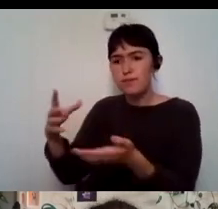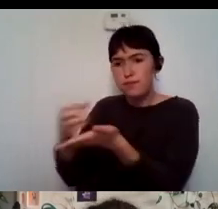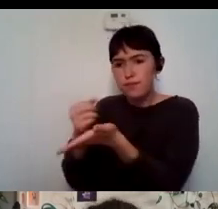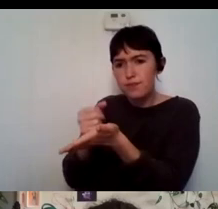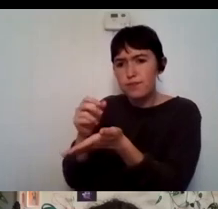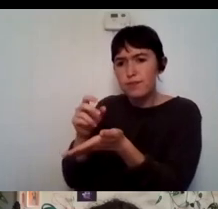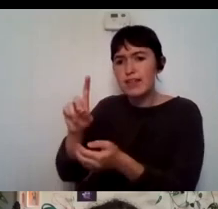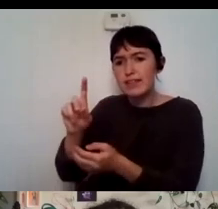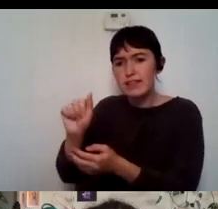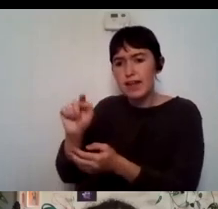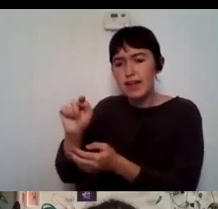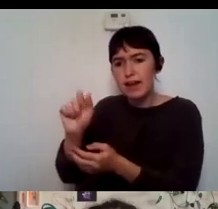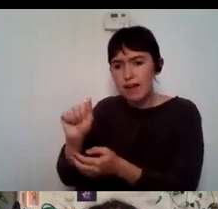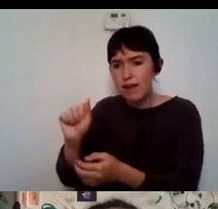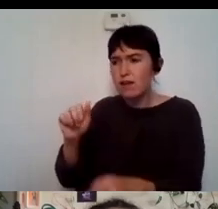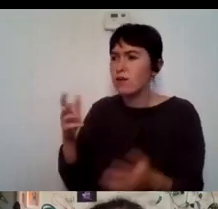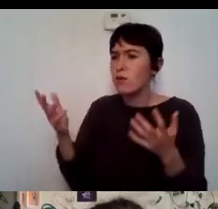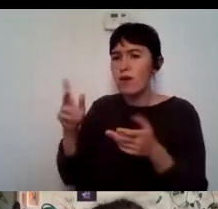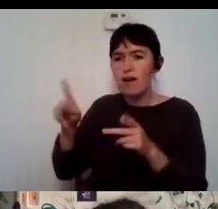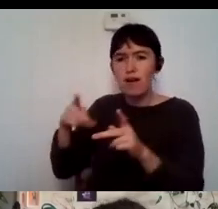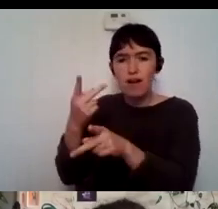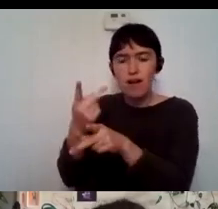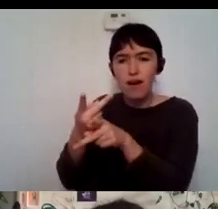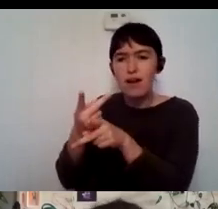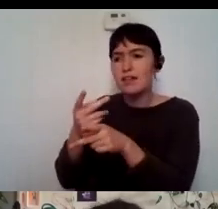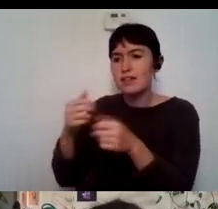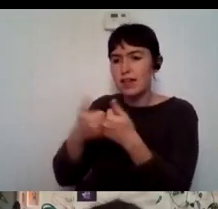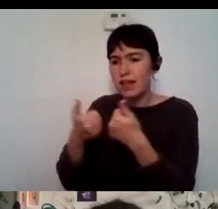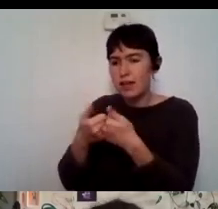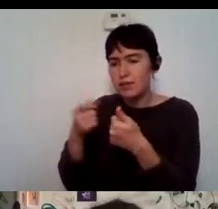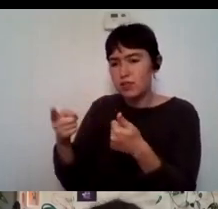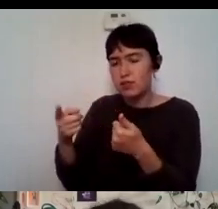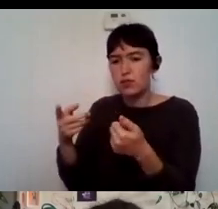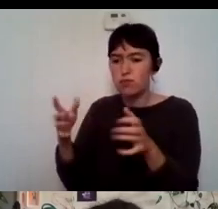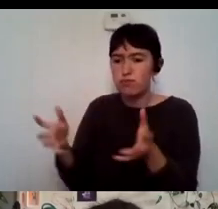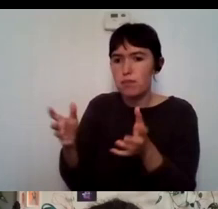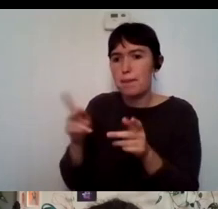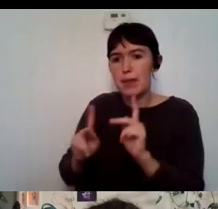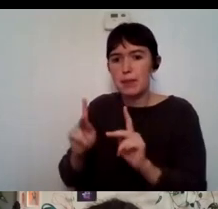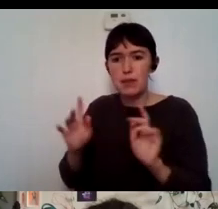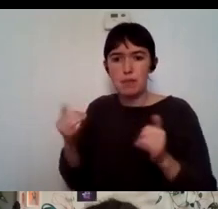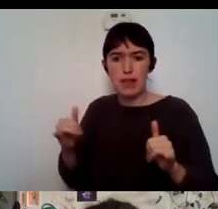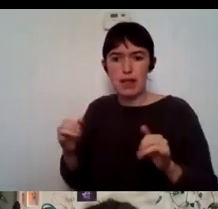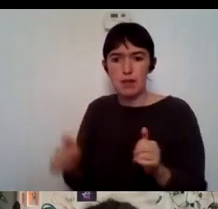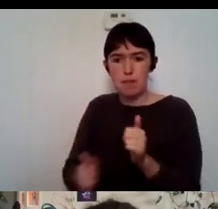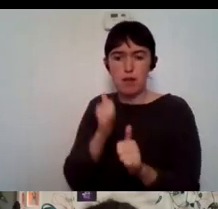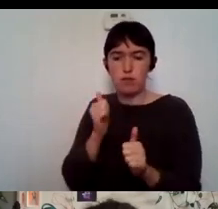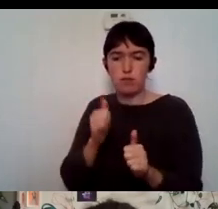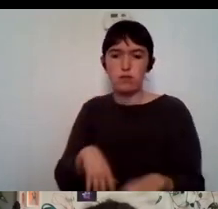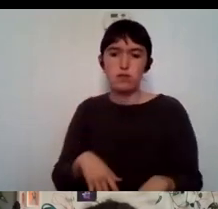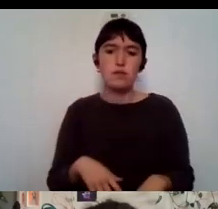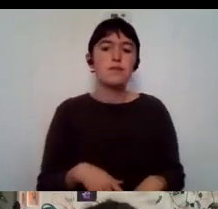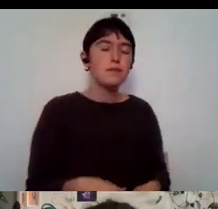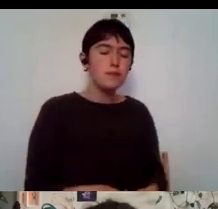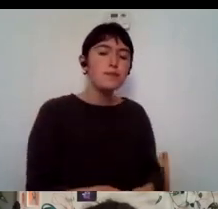what types of games do you have people play the most? So what we do, because we want to